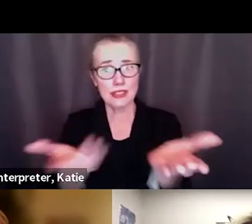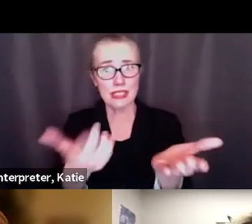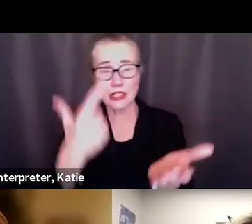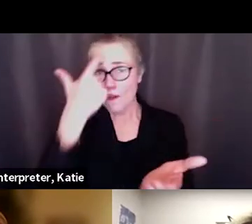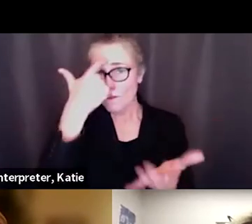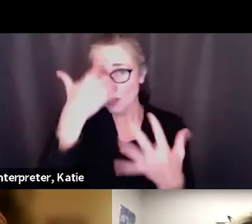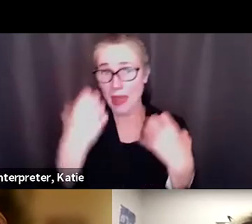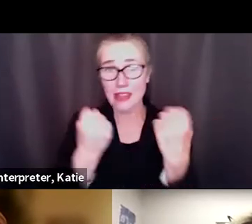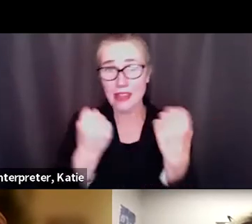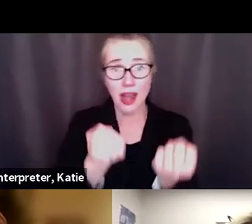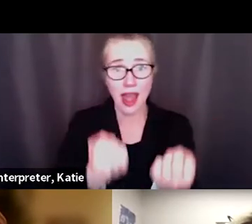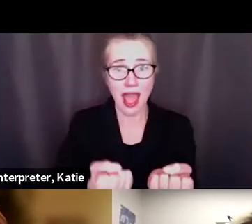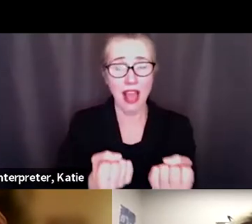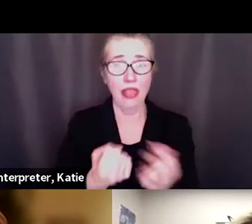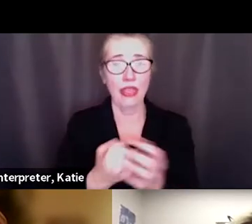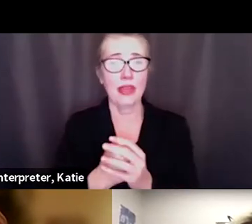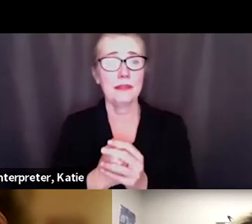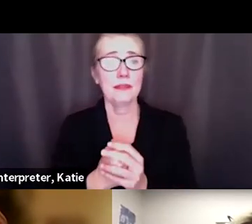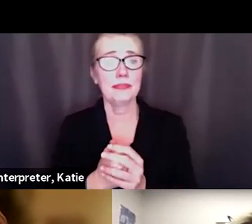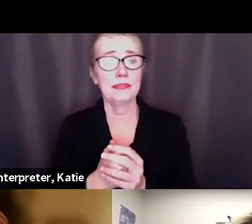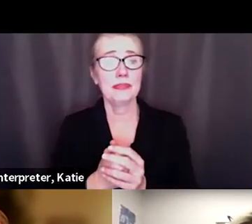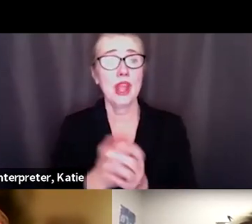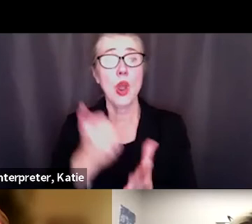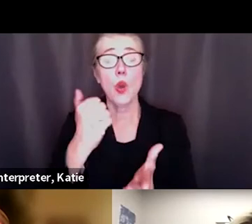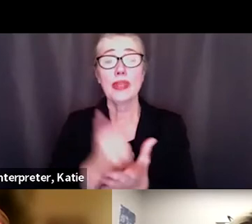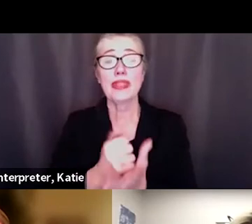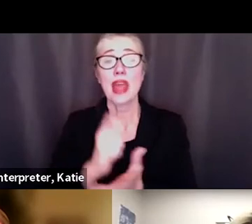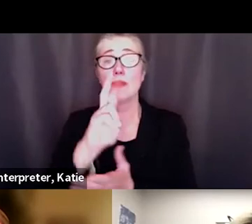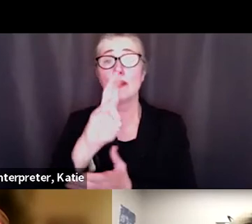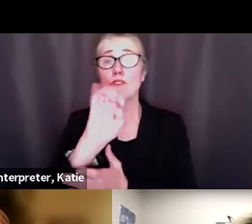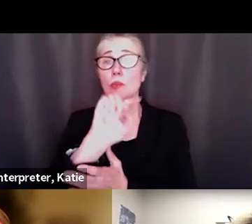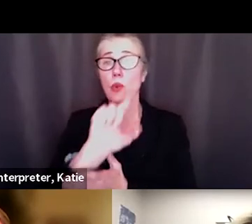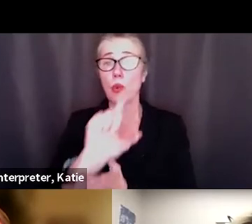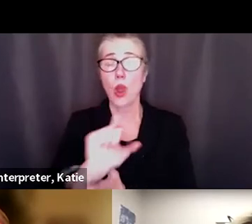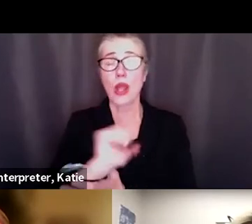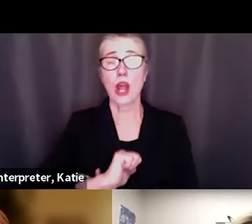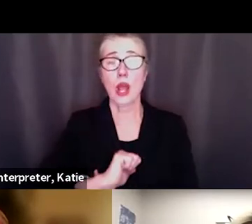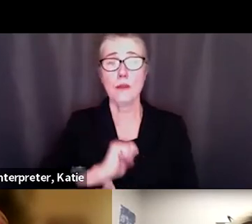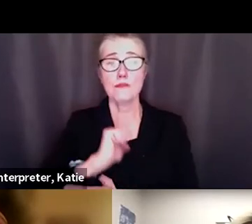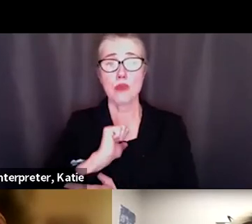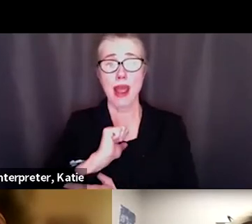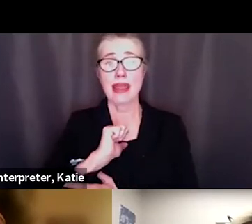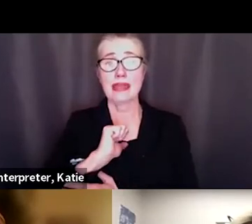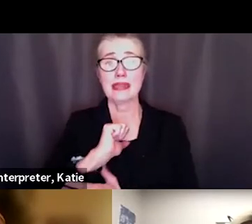with with help from the royal pride foundation we're proposing the following